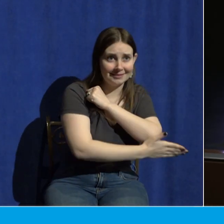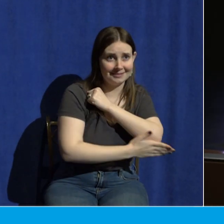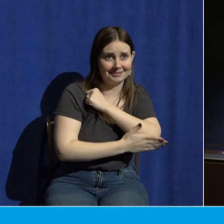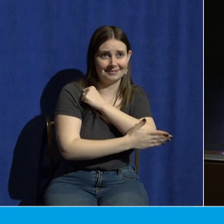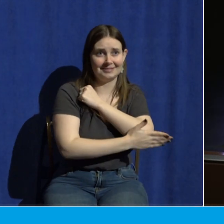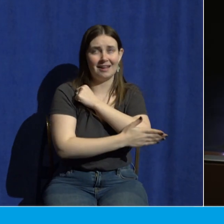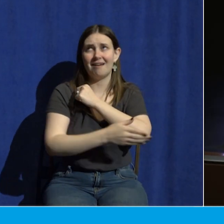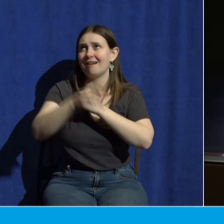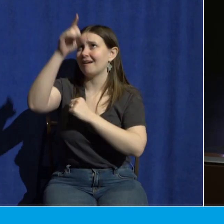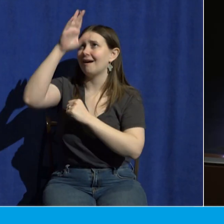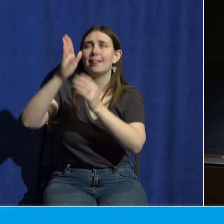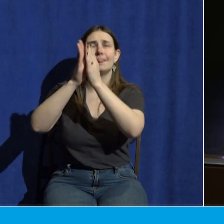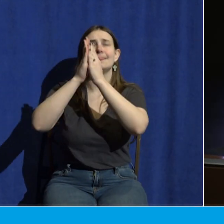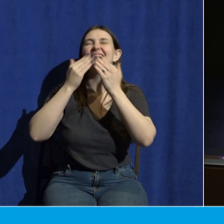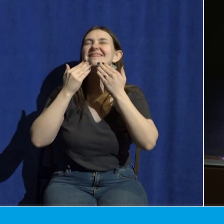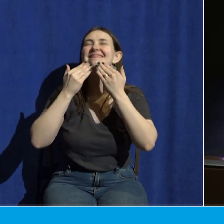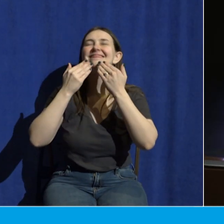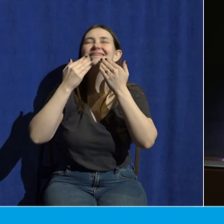this privilege.